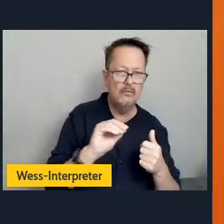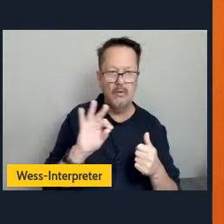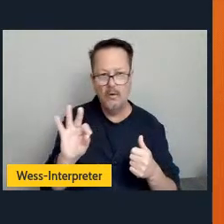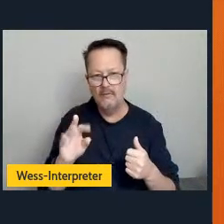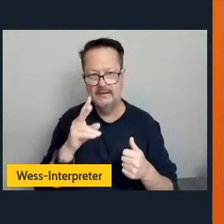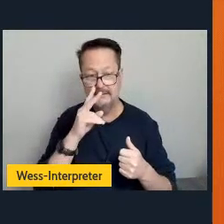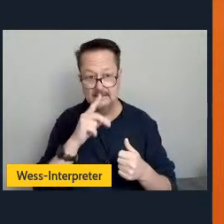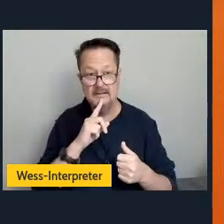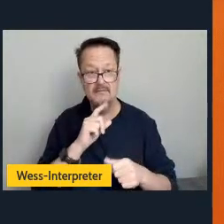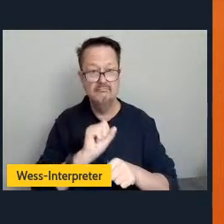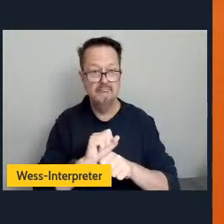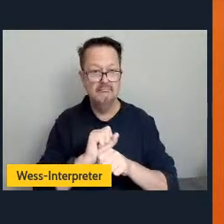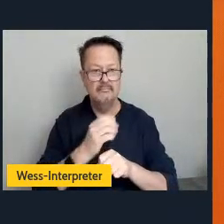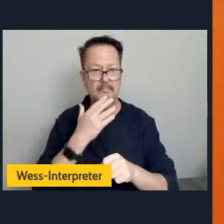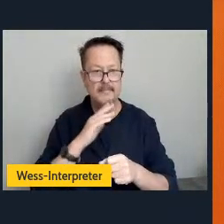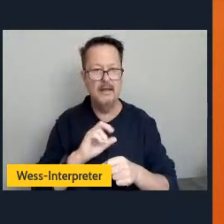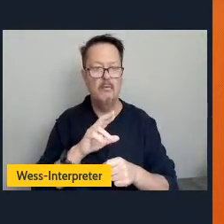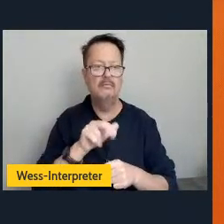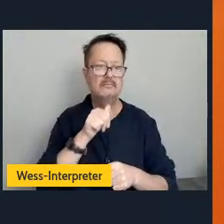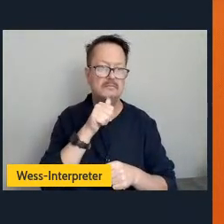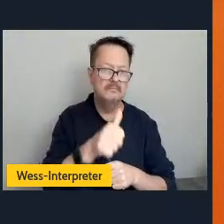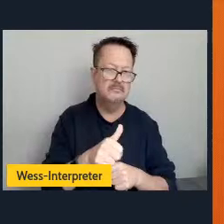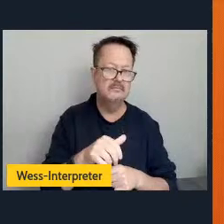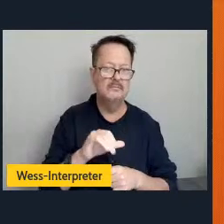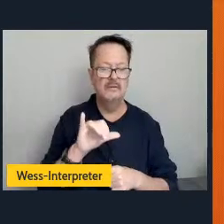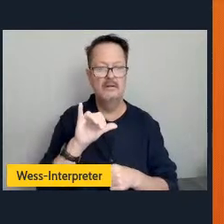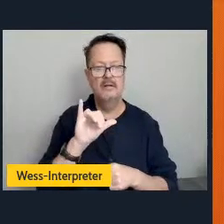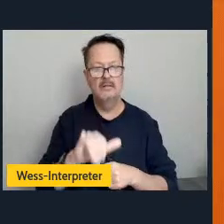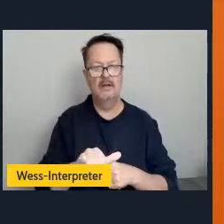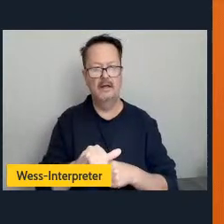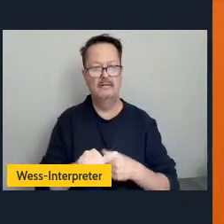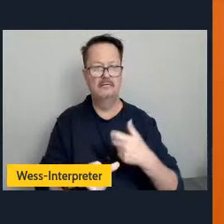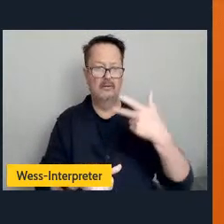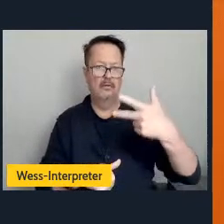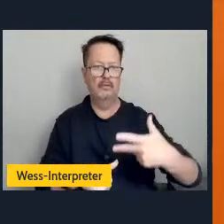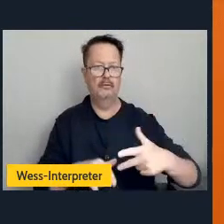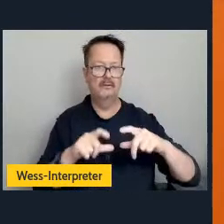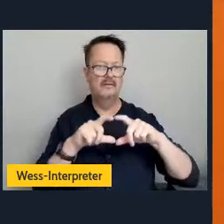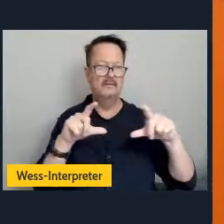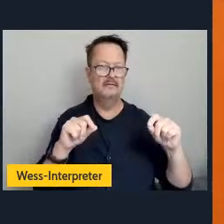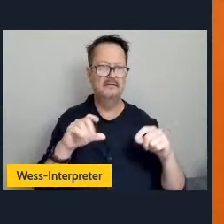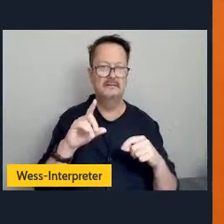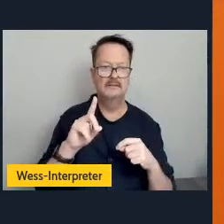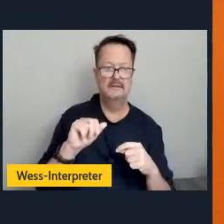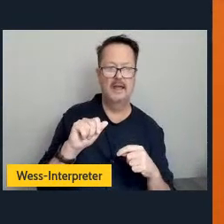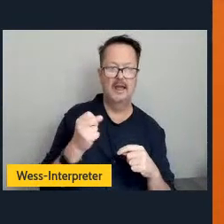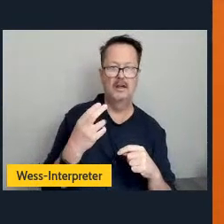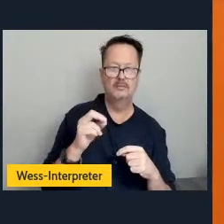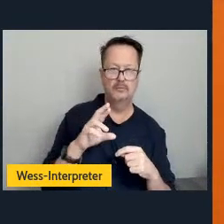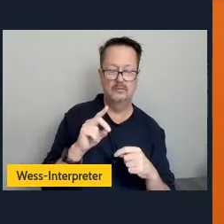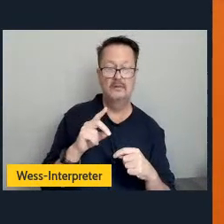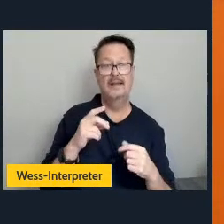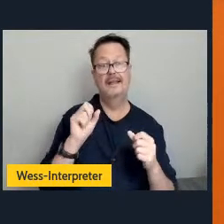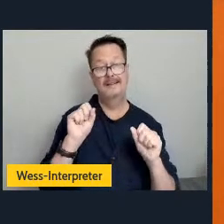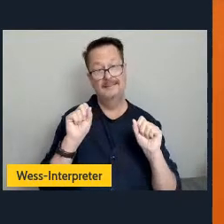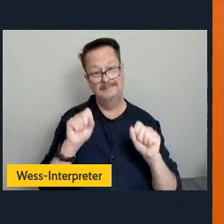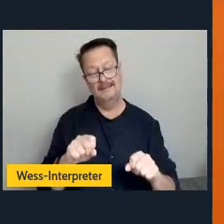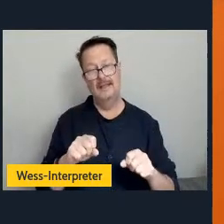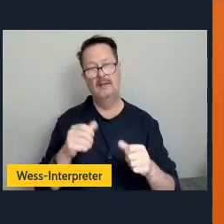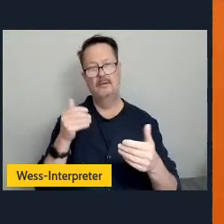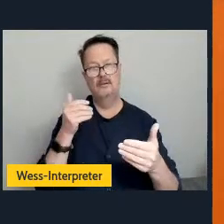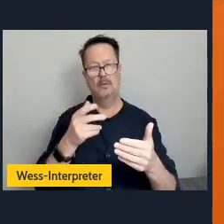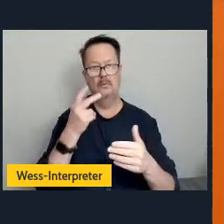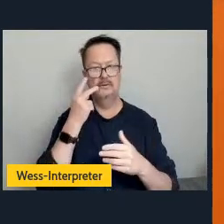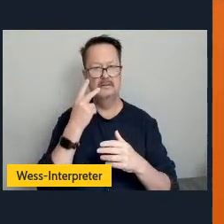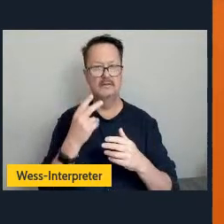actually is. So that's the dashboard's created. And yeah, we're getting close to seeing some code in